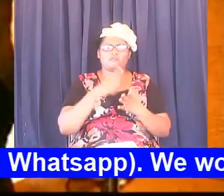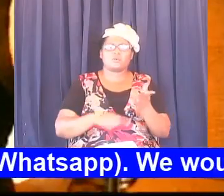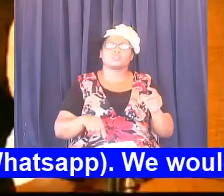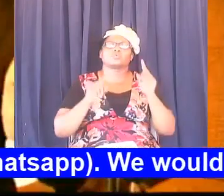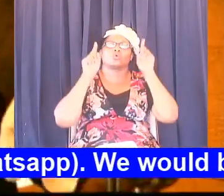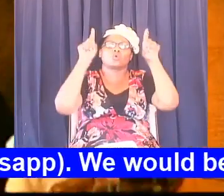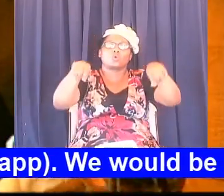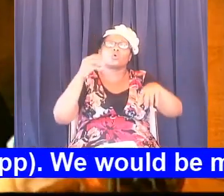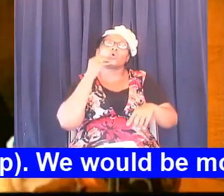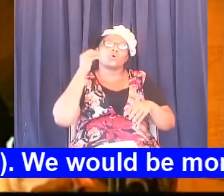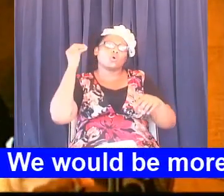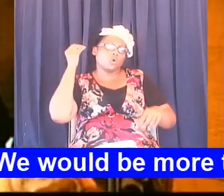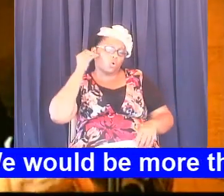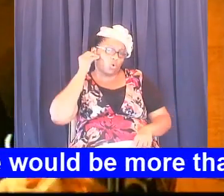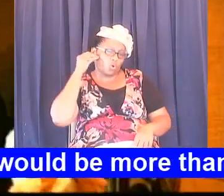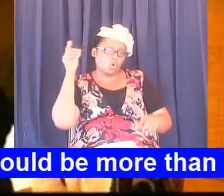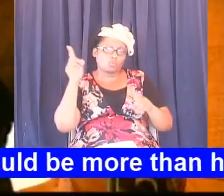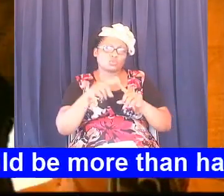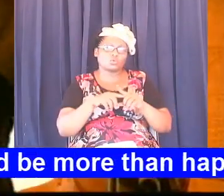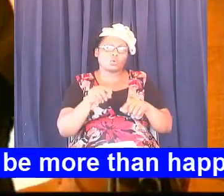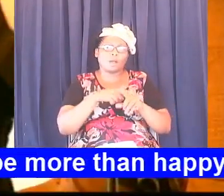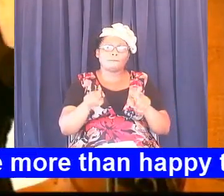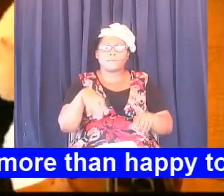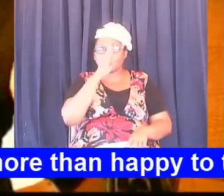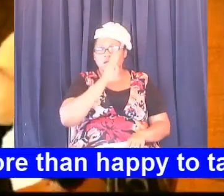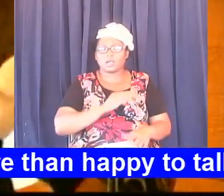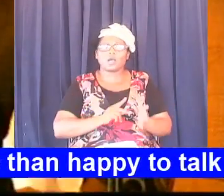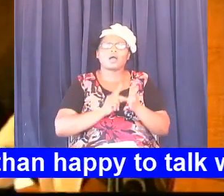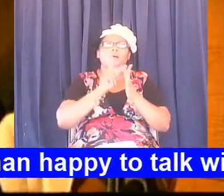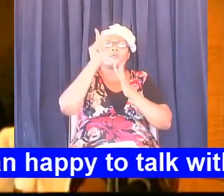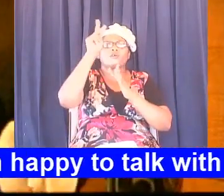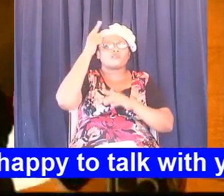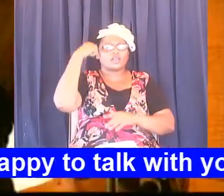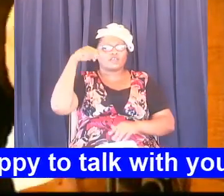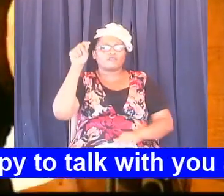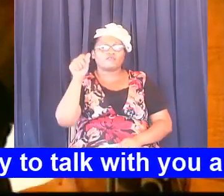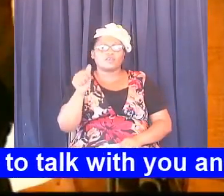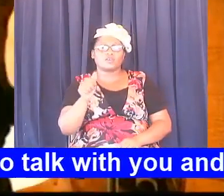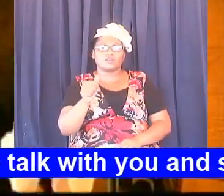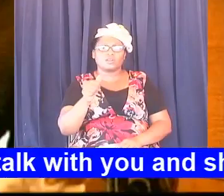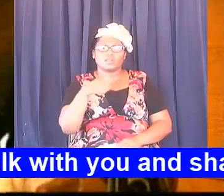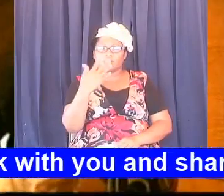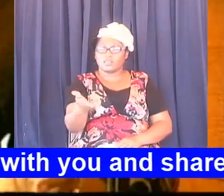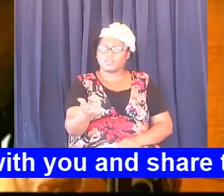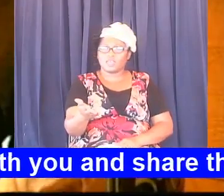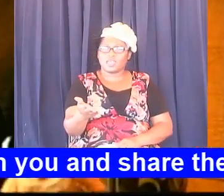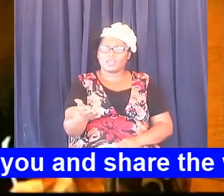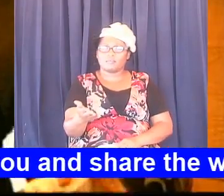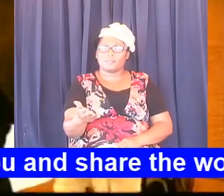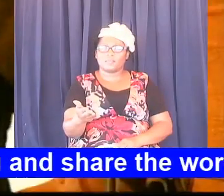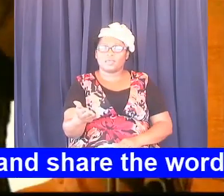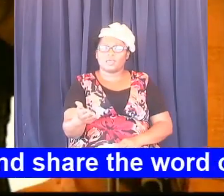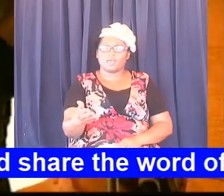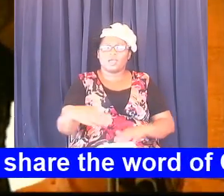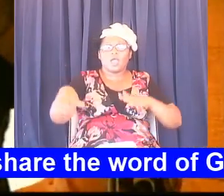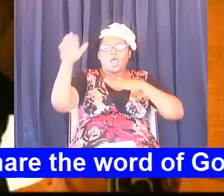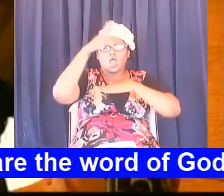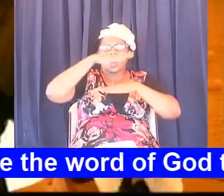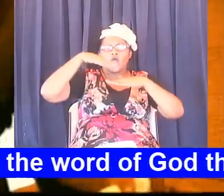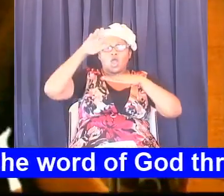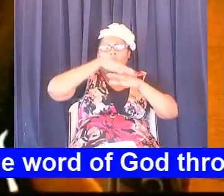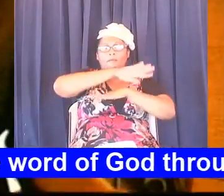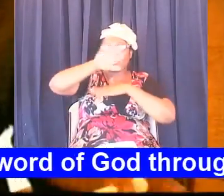God, you will provide for them. But God, above all, souls must be saved. For above